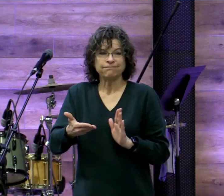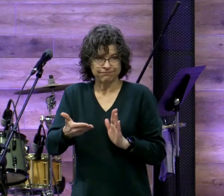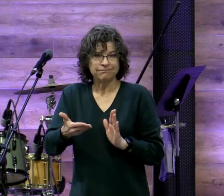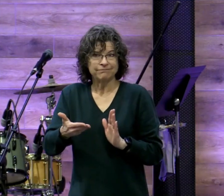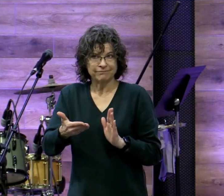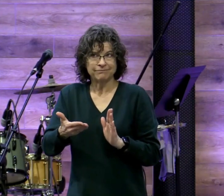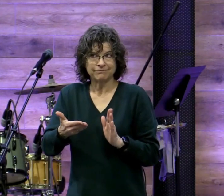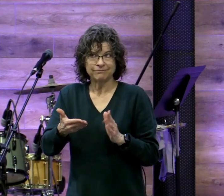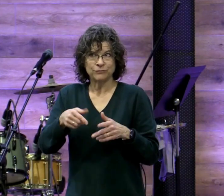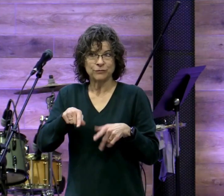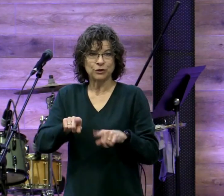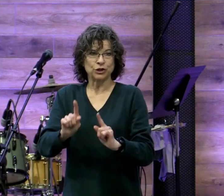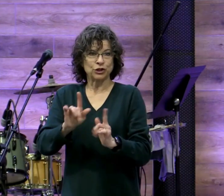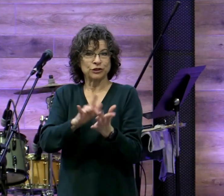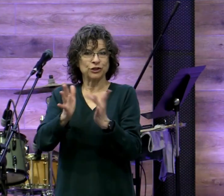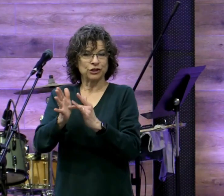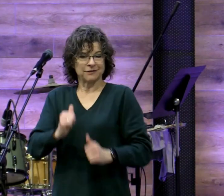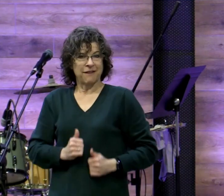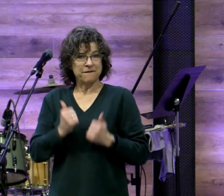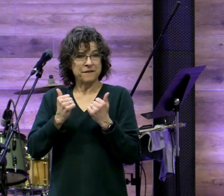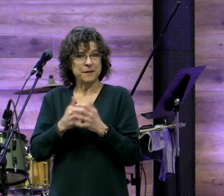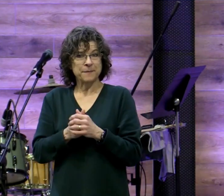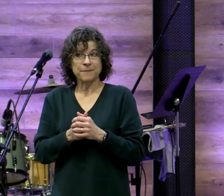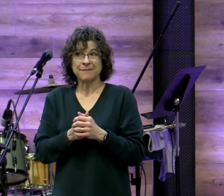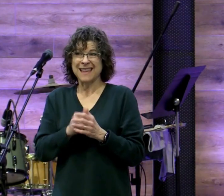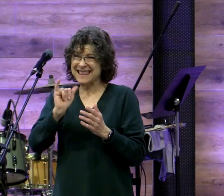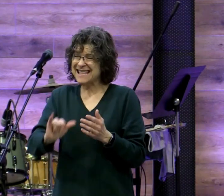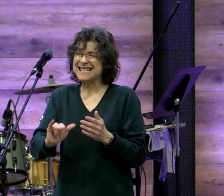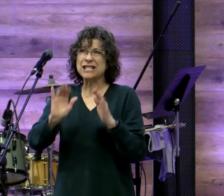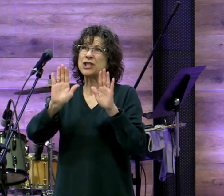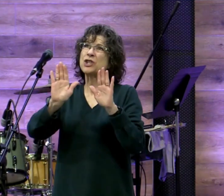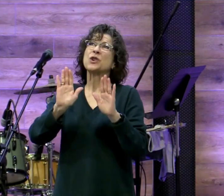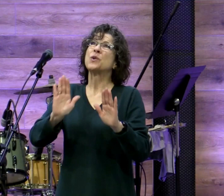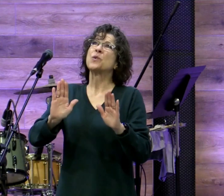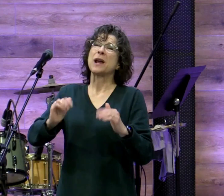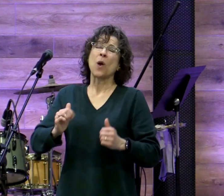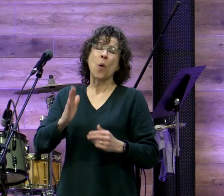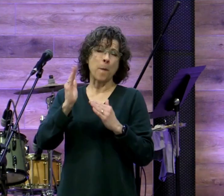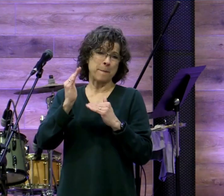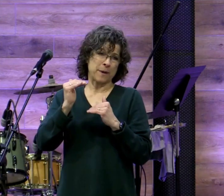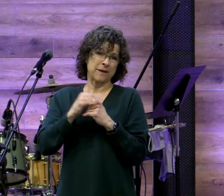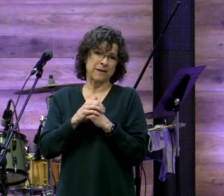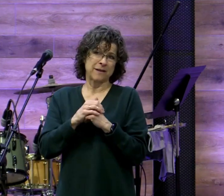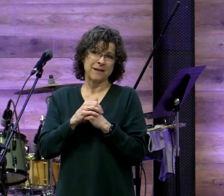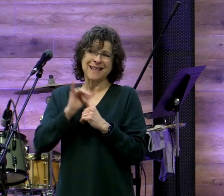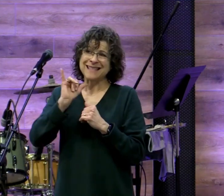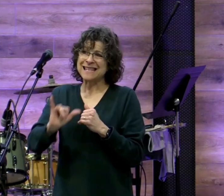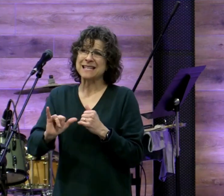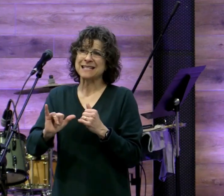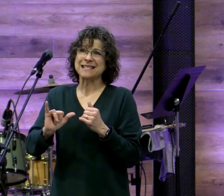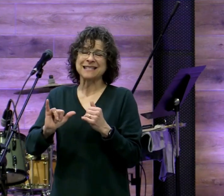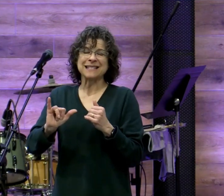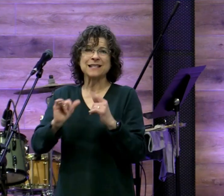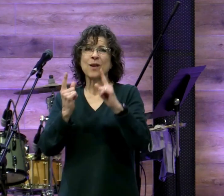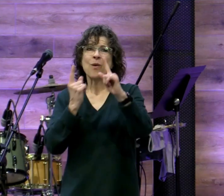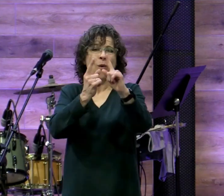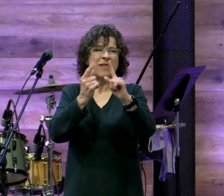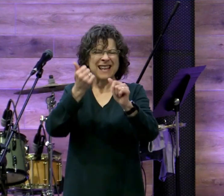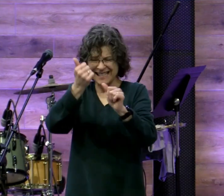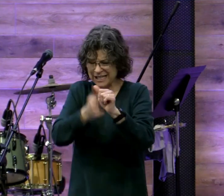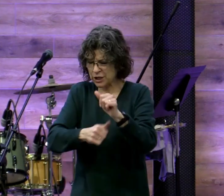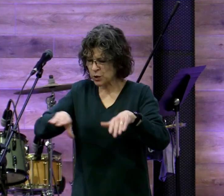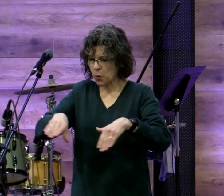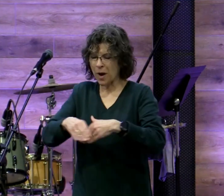fulfillment. Guys, this is the great hope for people. That every single wedding